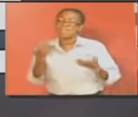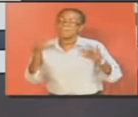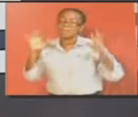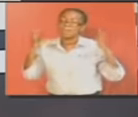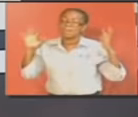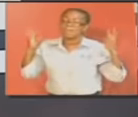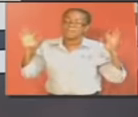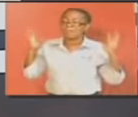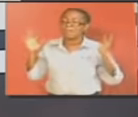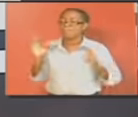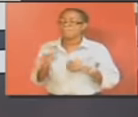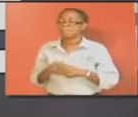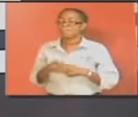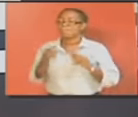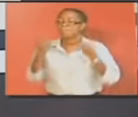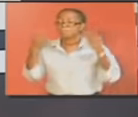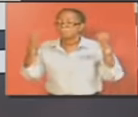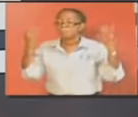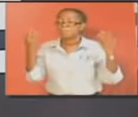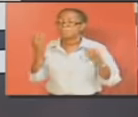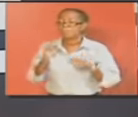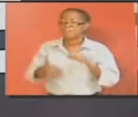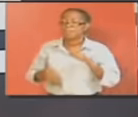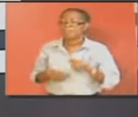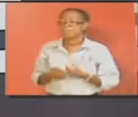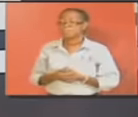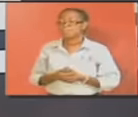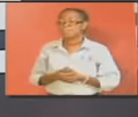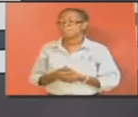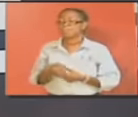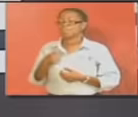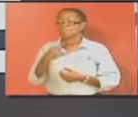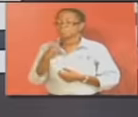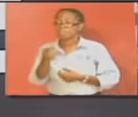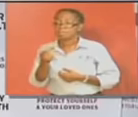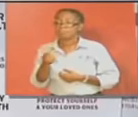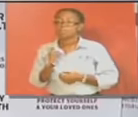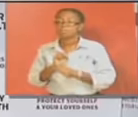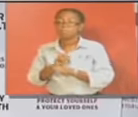towards, is taking it one day at a time.